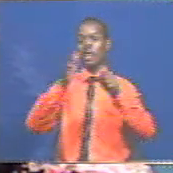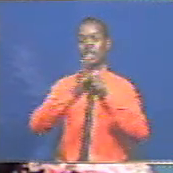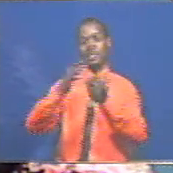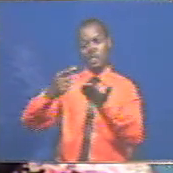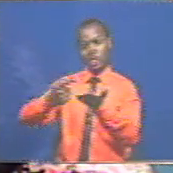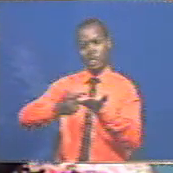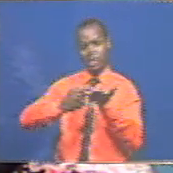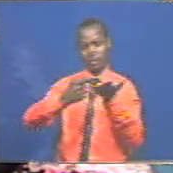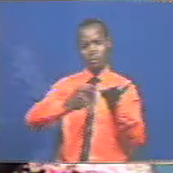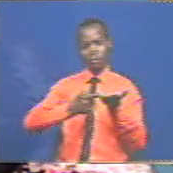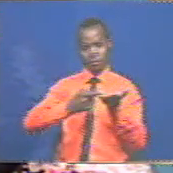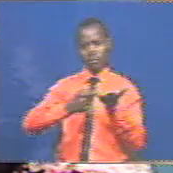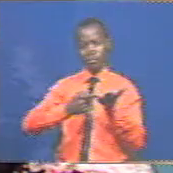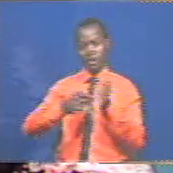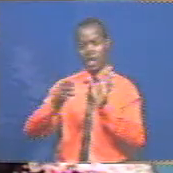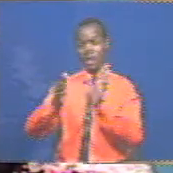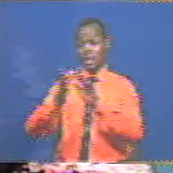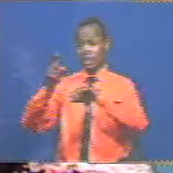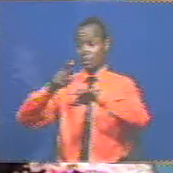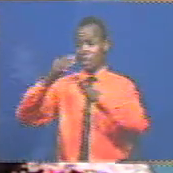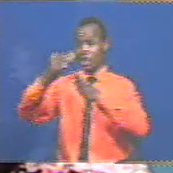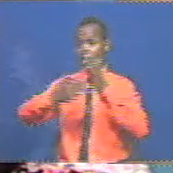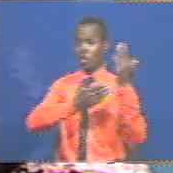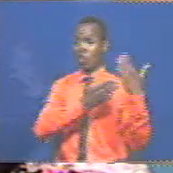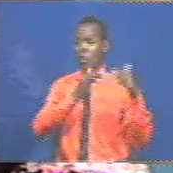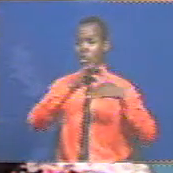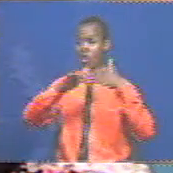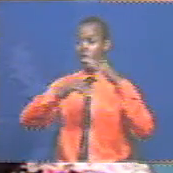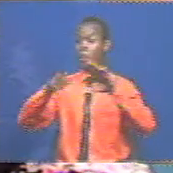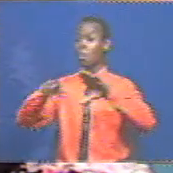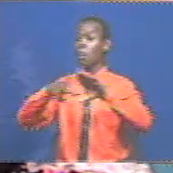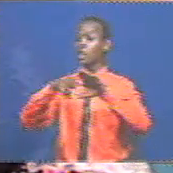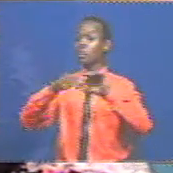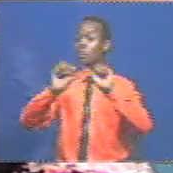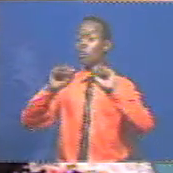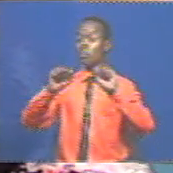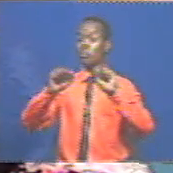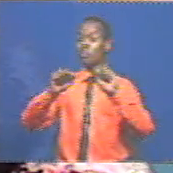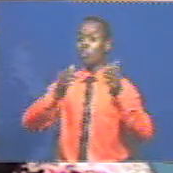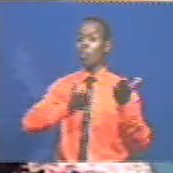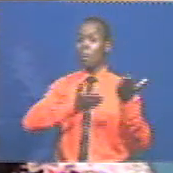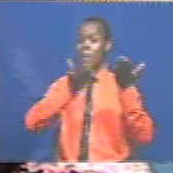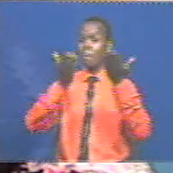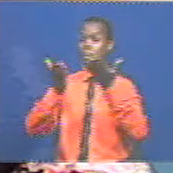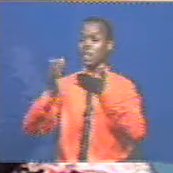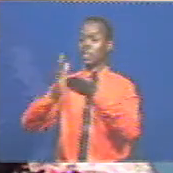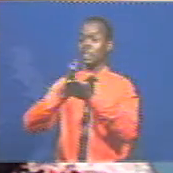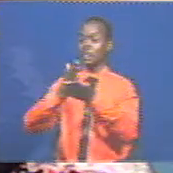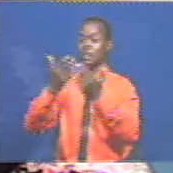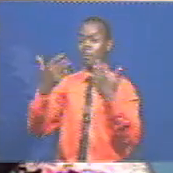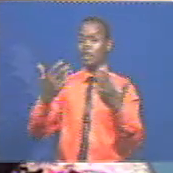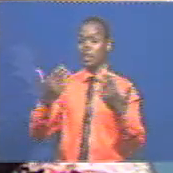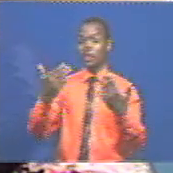and at the end of the day I hope all the participant will bring something back in terms of the knowledge